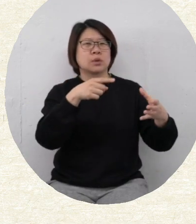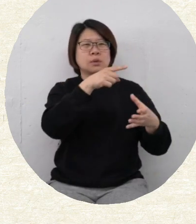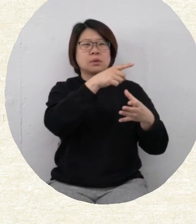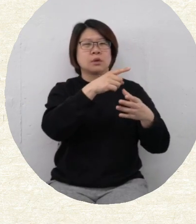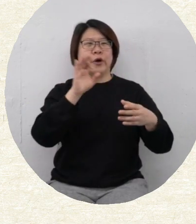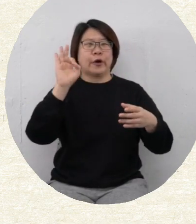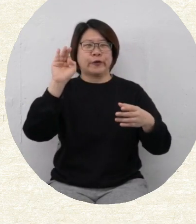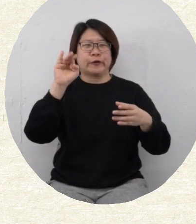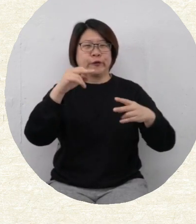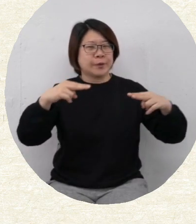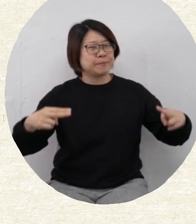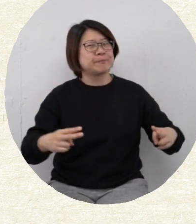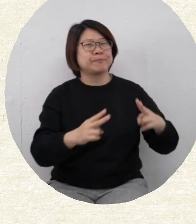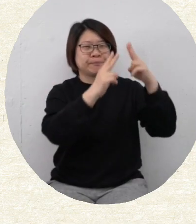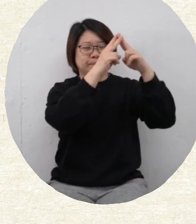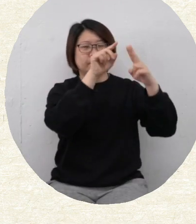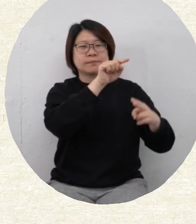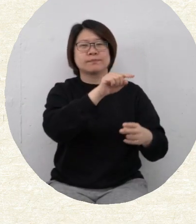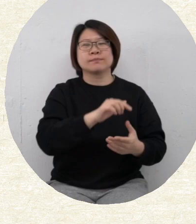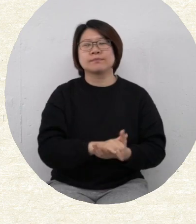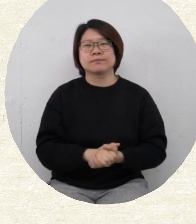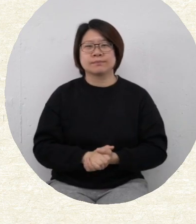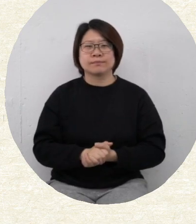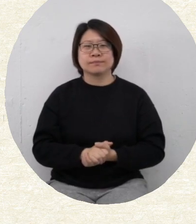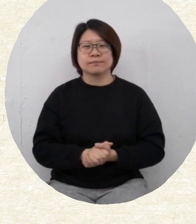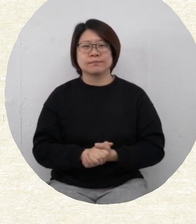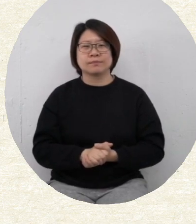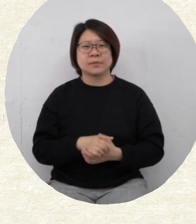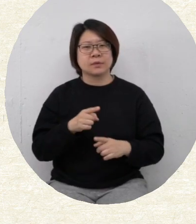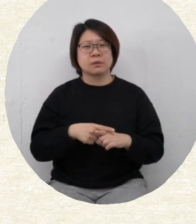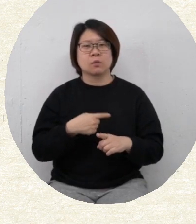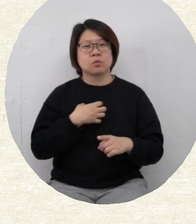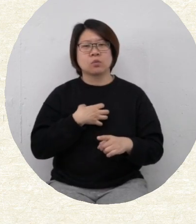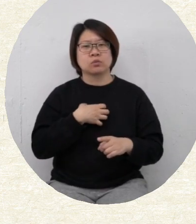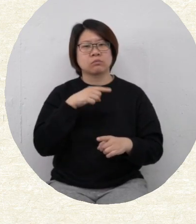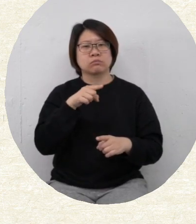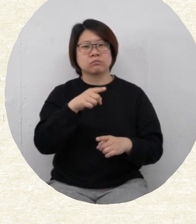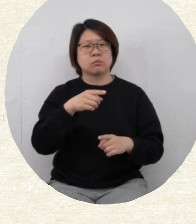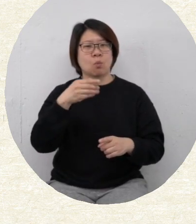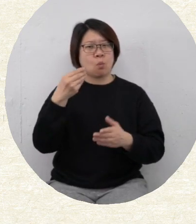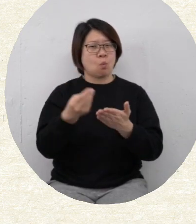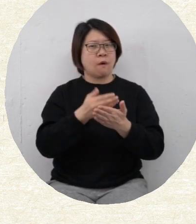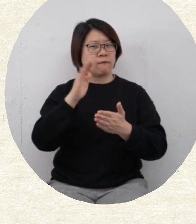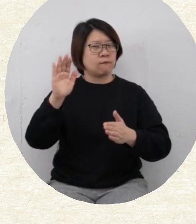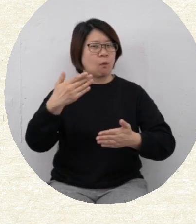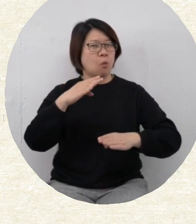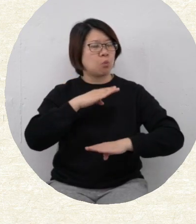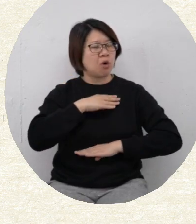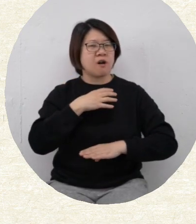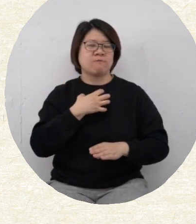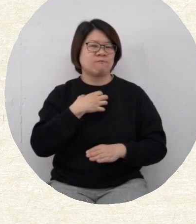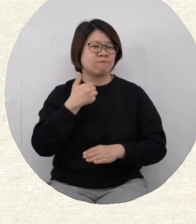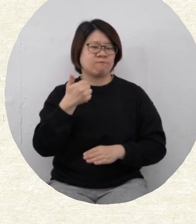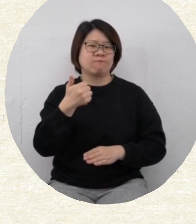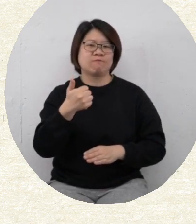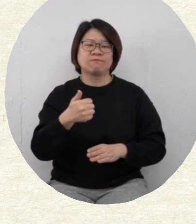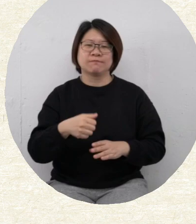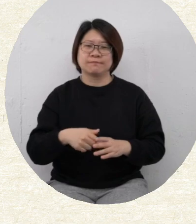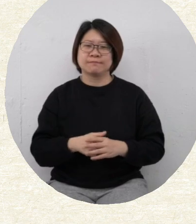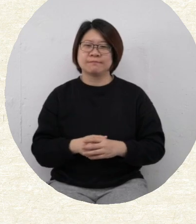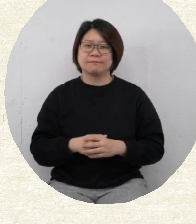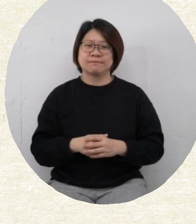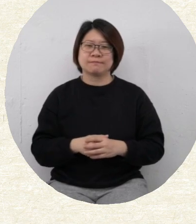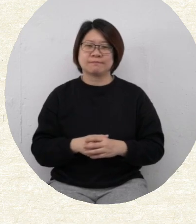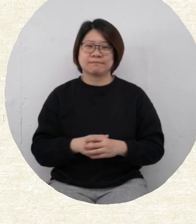know. But he's a painter. He's a very early kind of travel